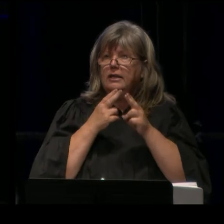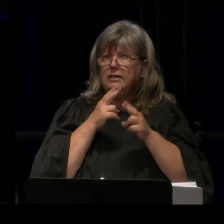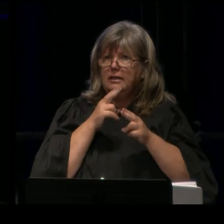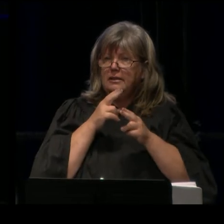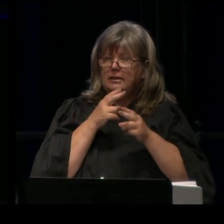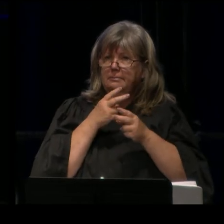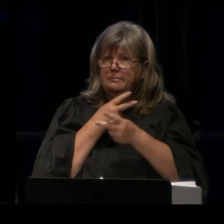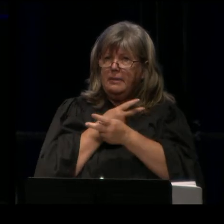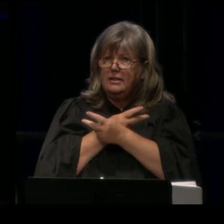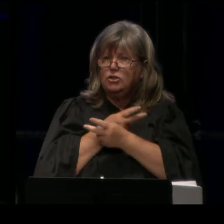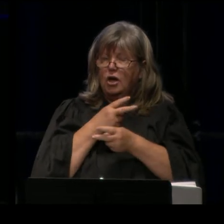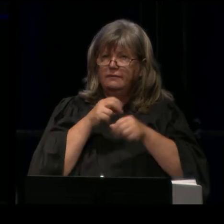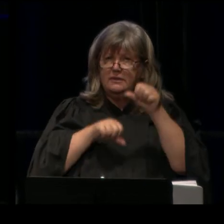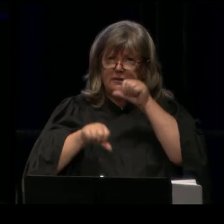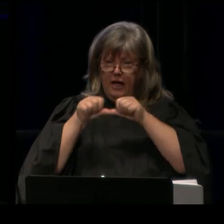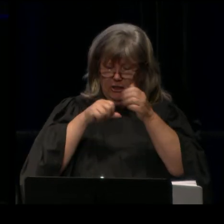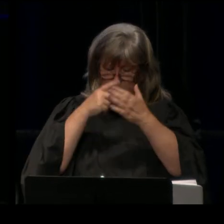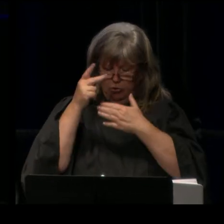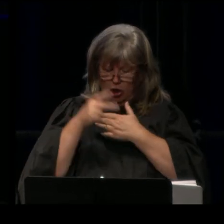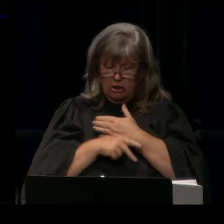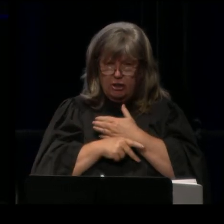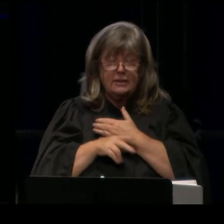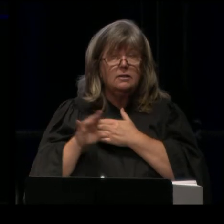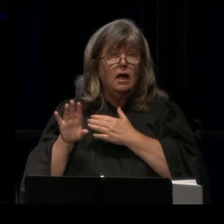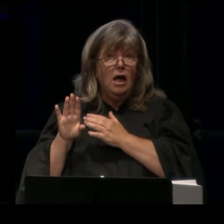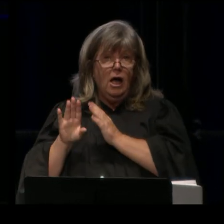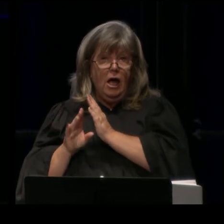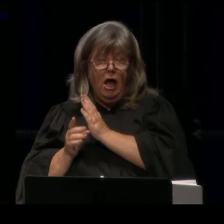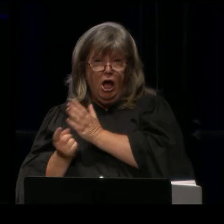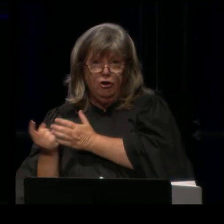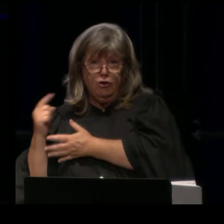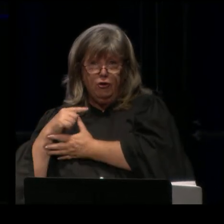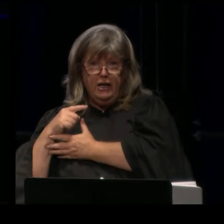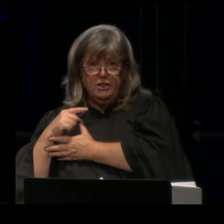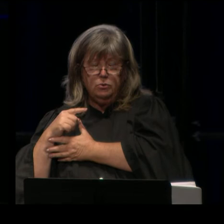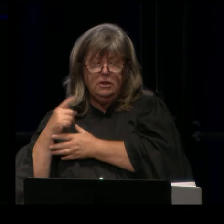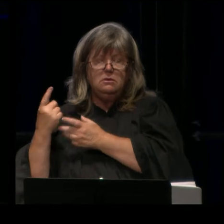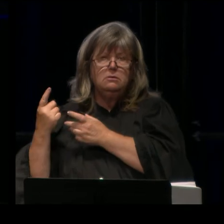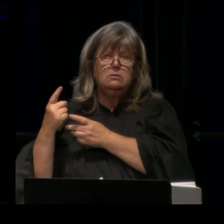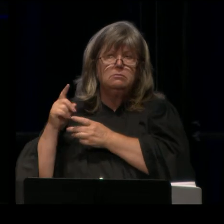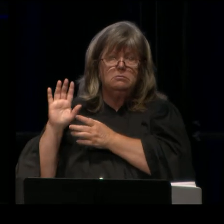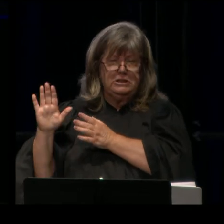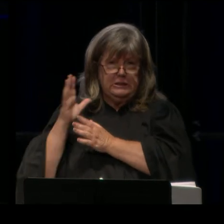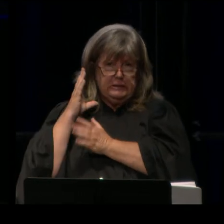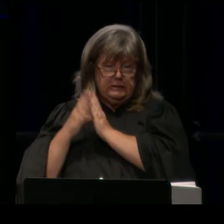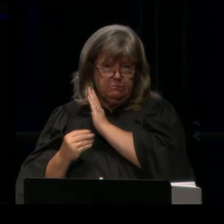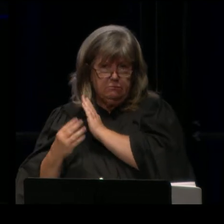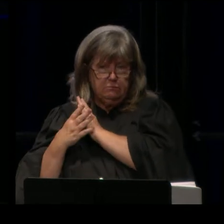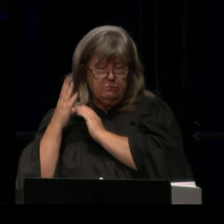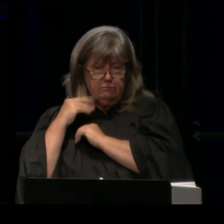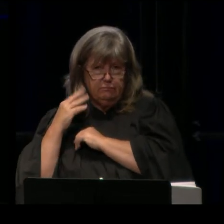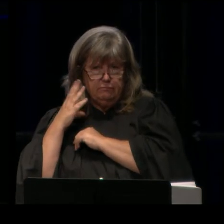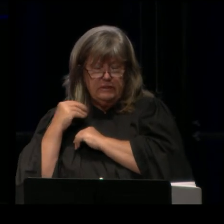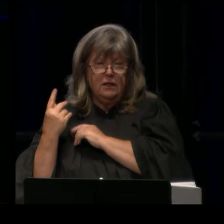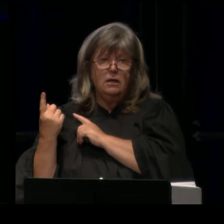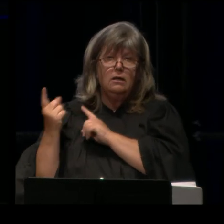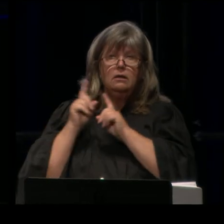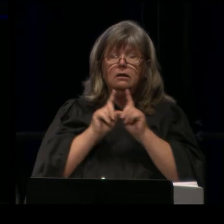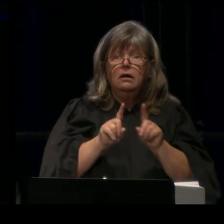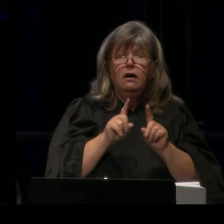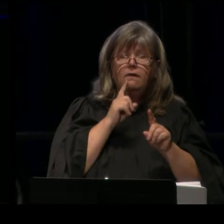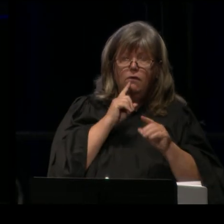He utilized his undergraduate learning experience to mentor the current undergraduate students and to contribute to the advancement of